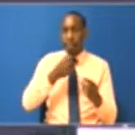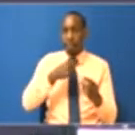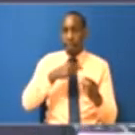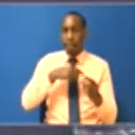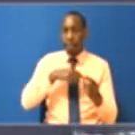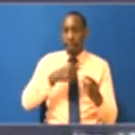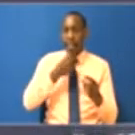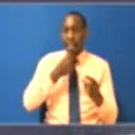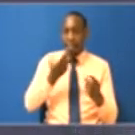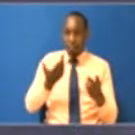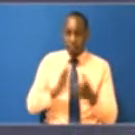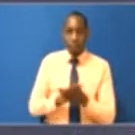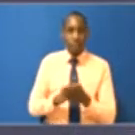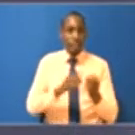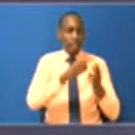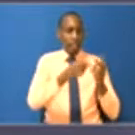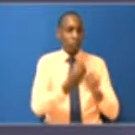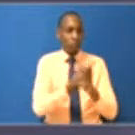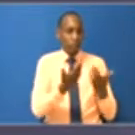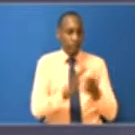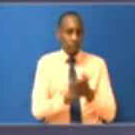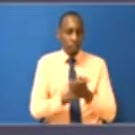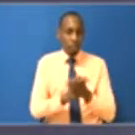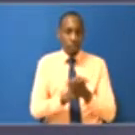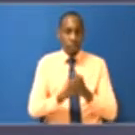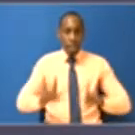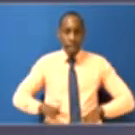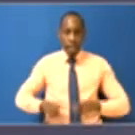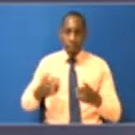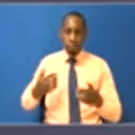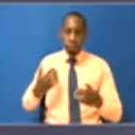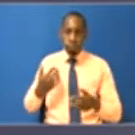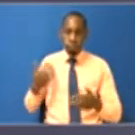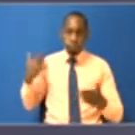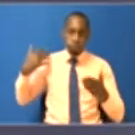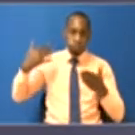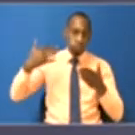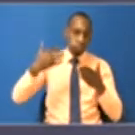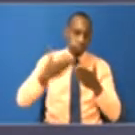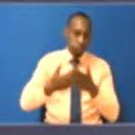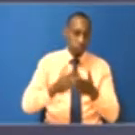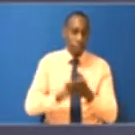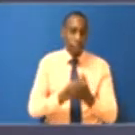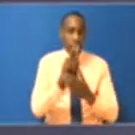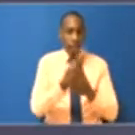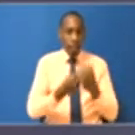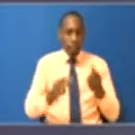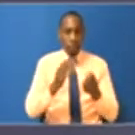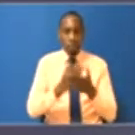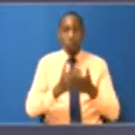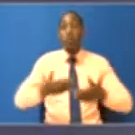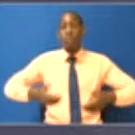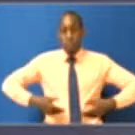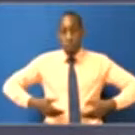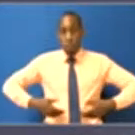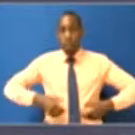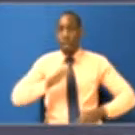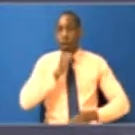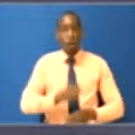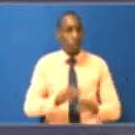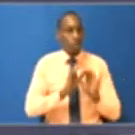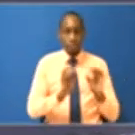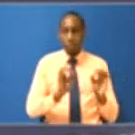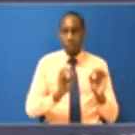separates them is in terms of their background if you look at both of them are fairly young so they aren't too